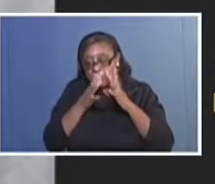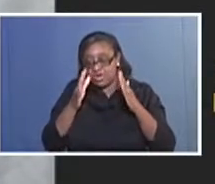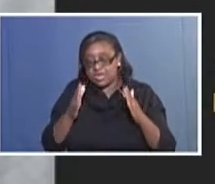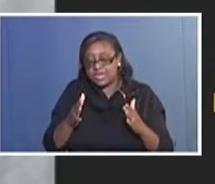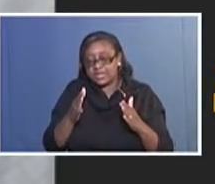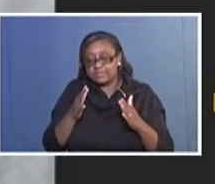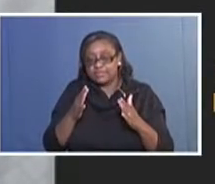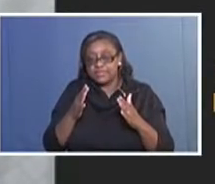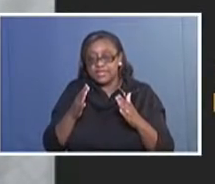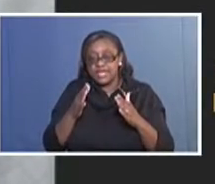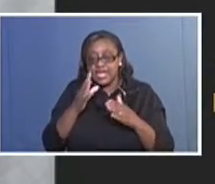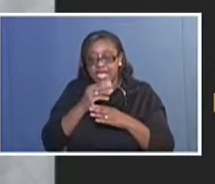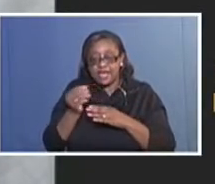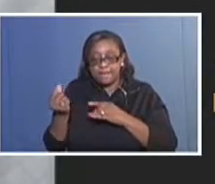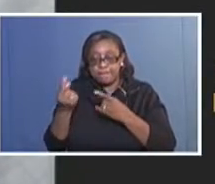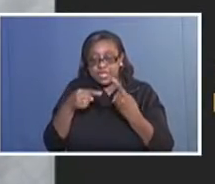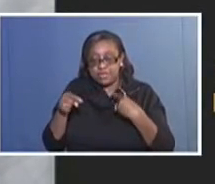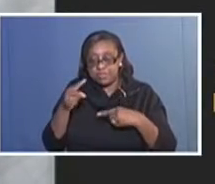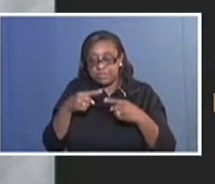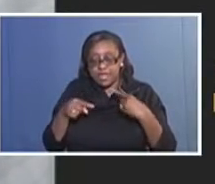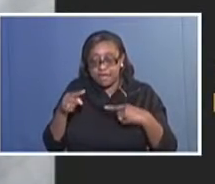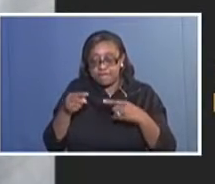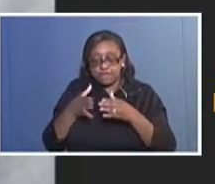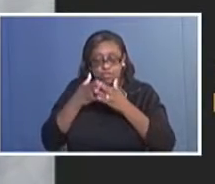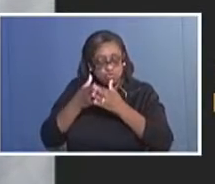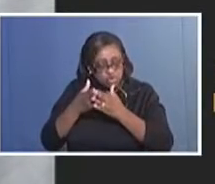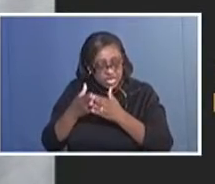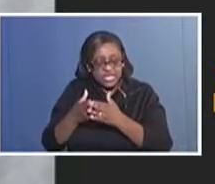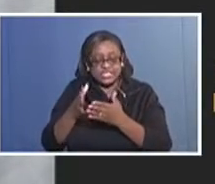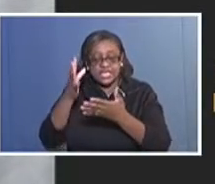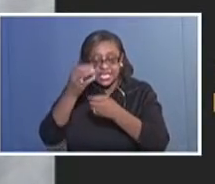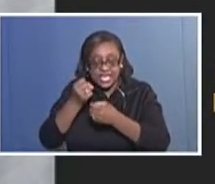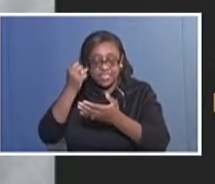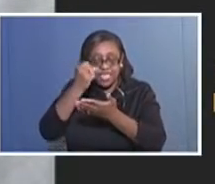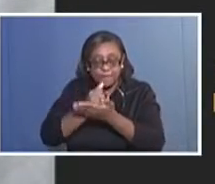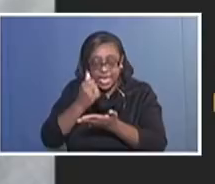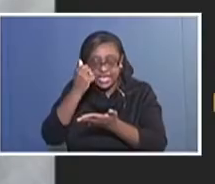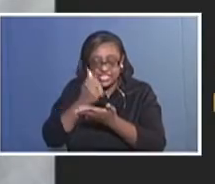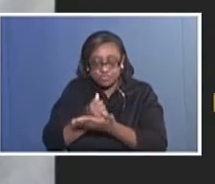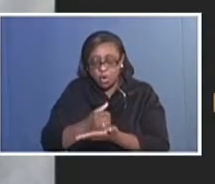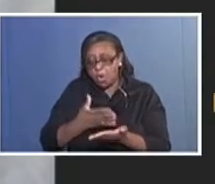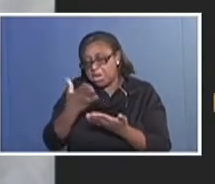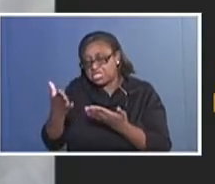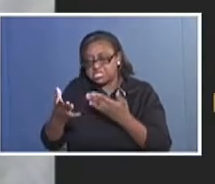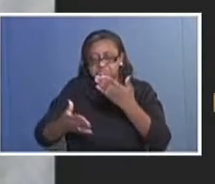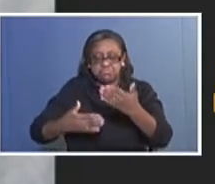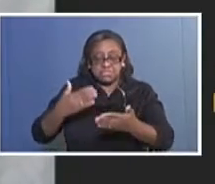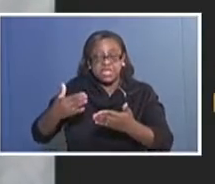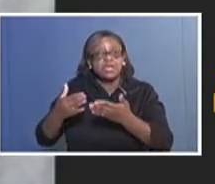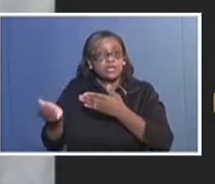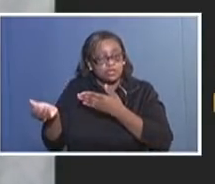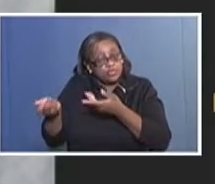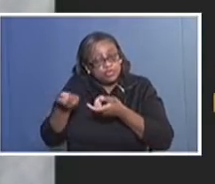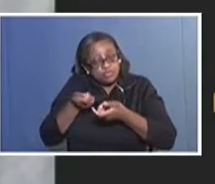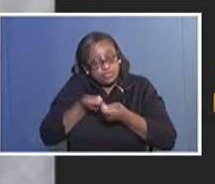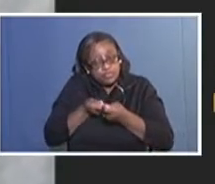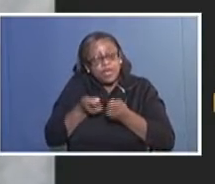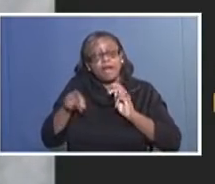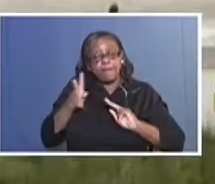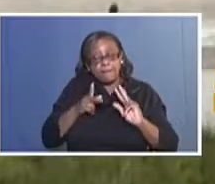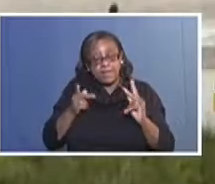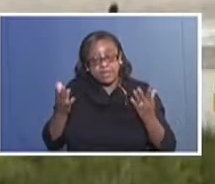Services, the passengers from the cruise ships to come get their passports replaced and things like that. So that's going to draw people into the